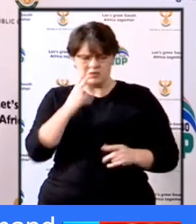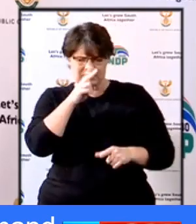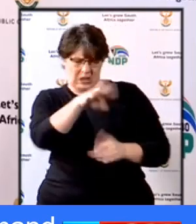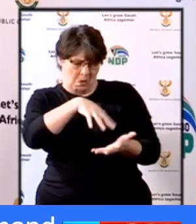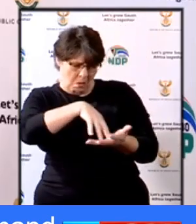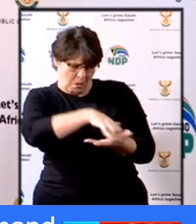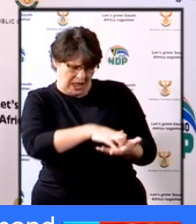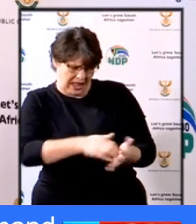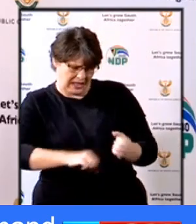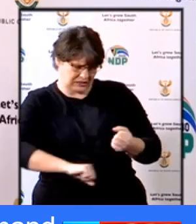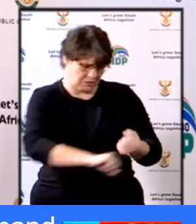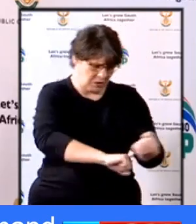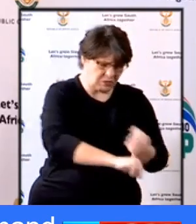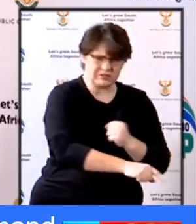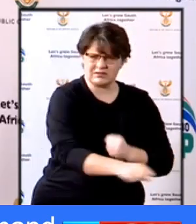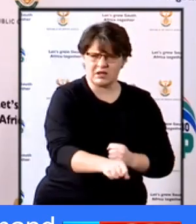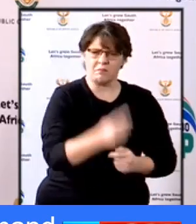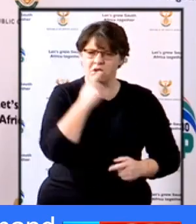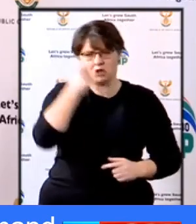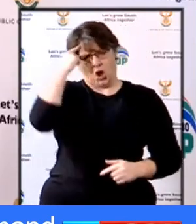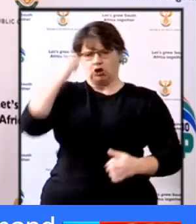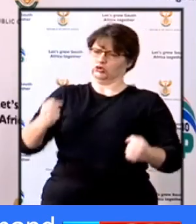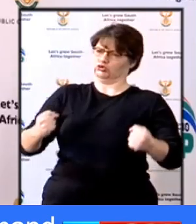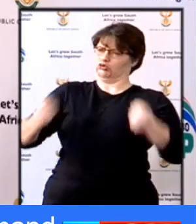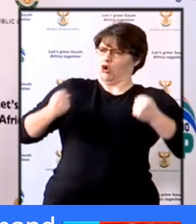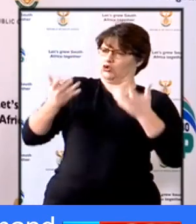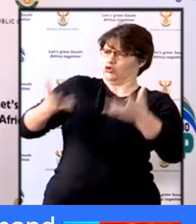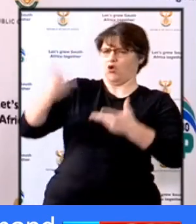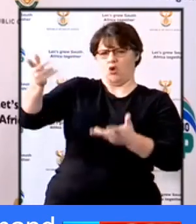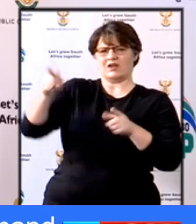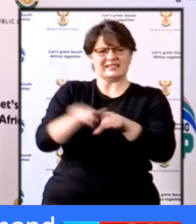strongest, as once said by Matiba.